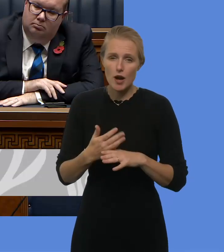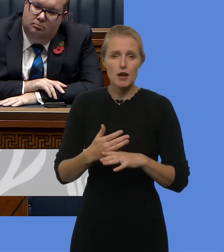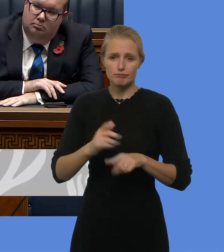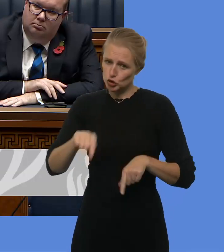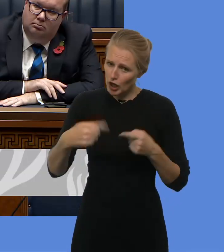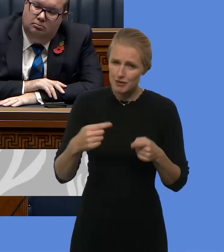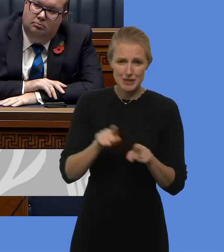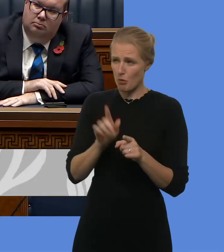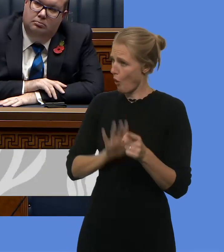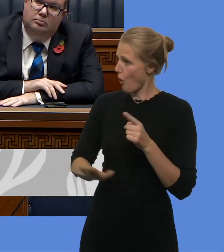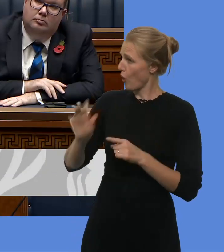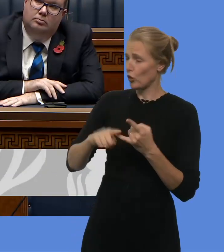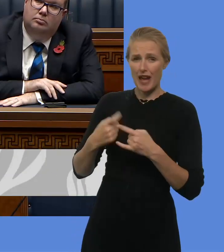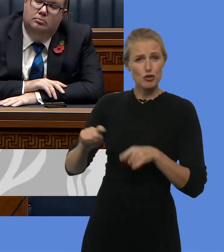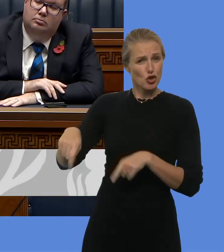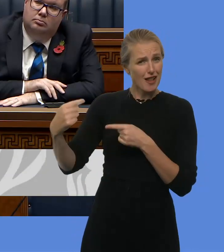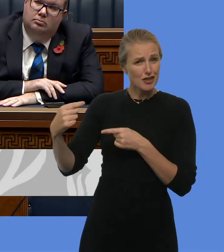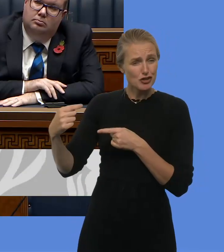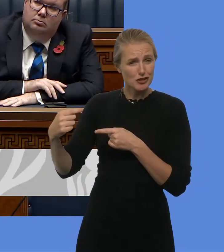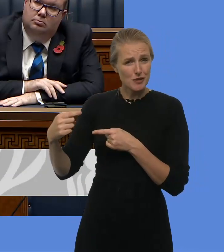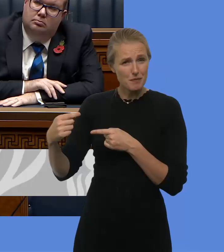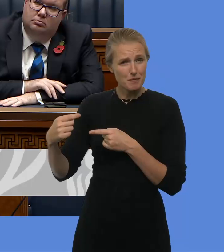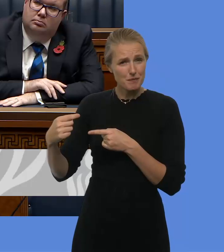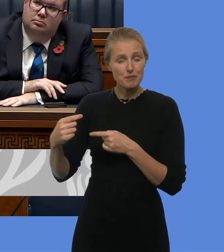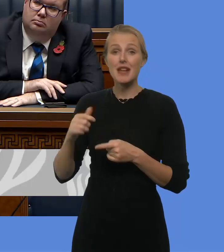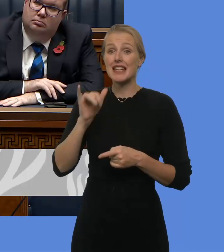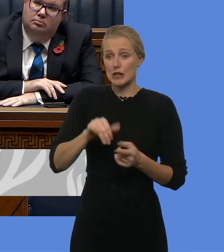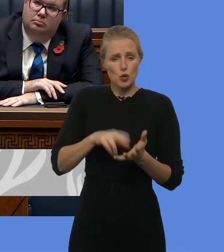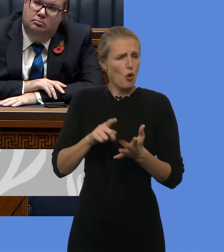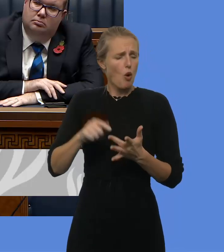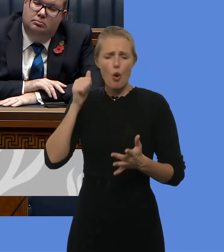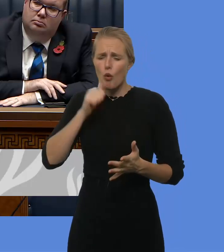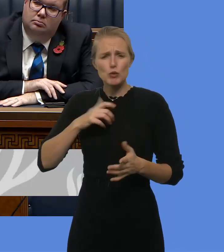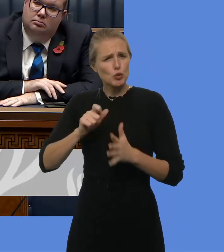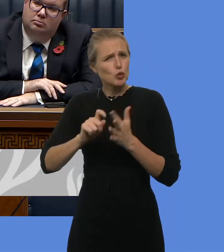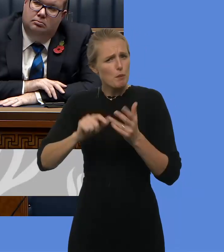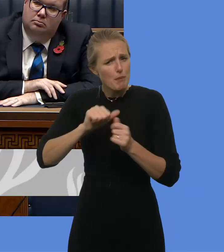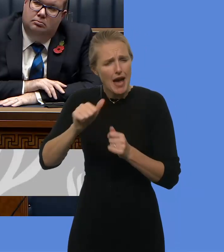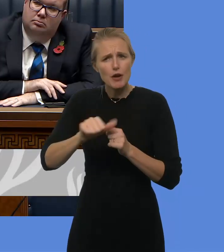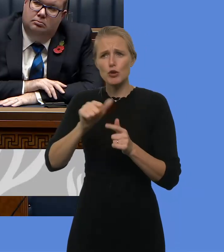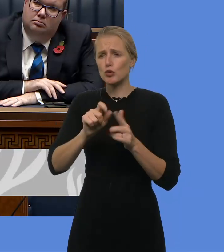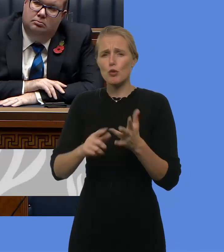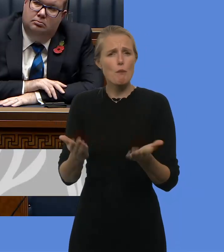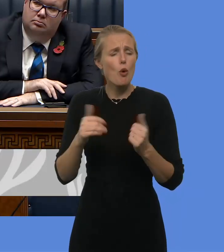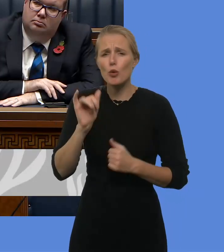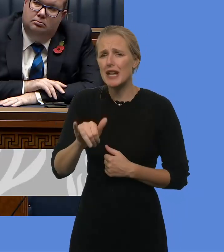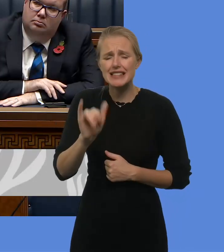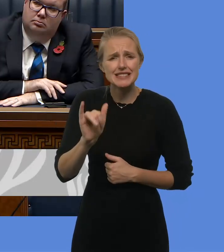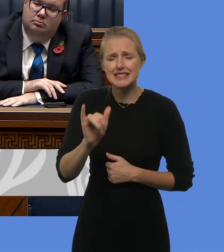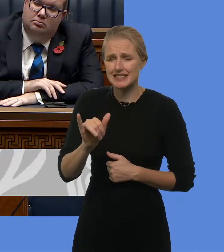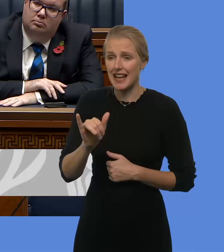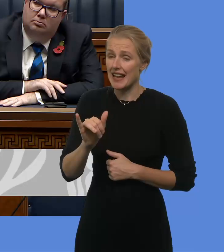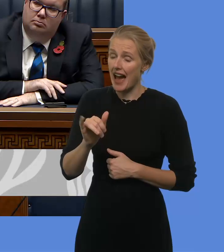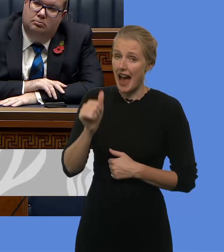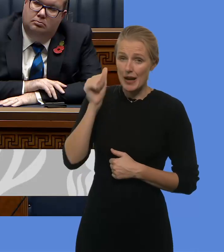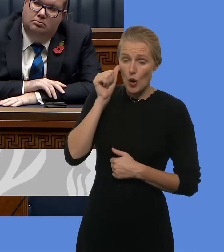across the UK, and whilst in Northern Ireland we want to do more, and it's not of much comfort to those